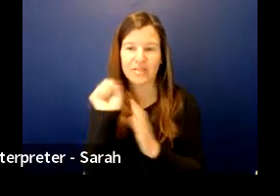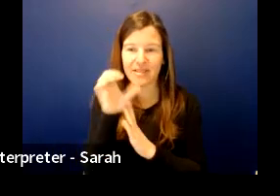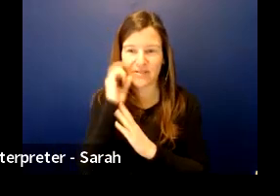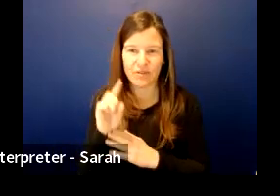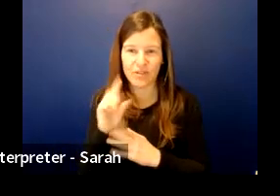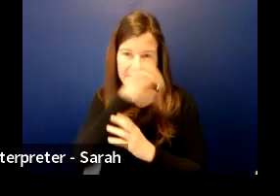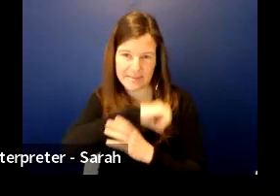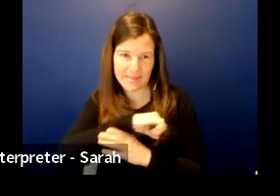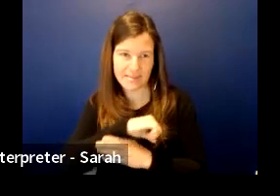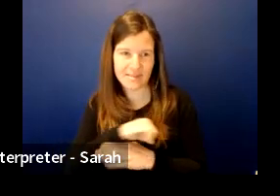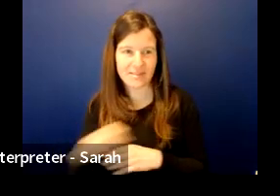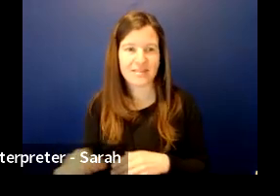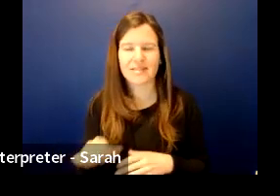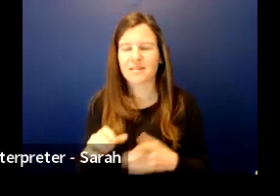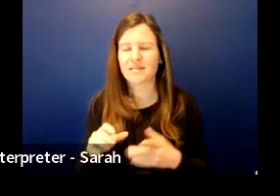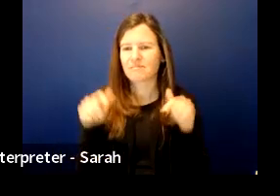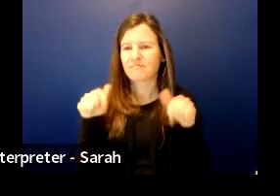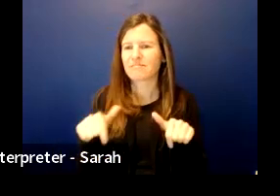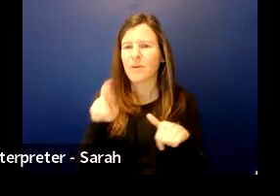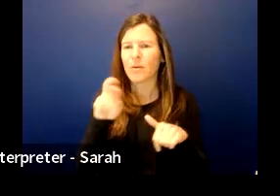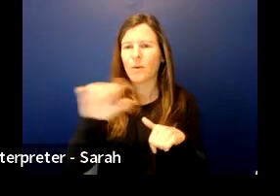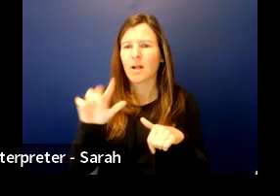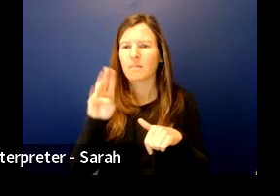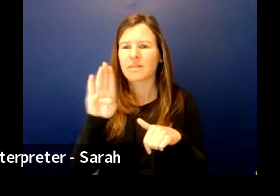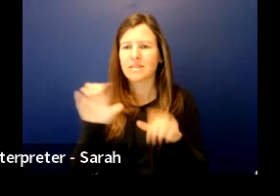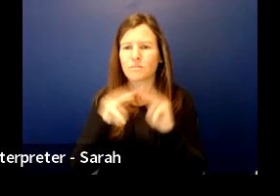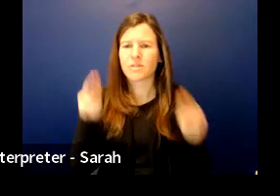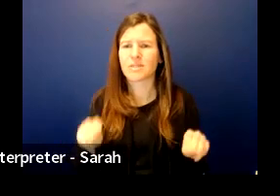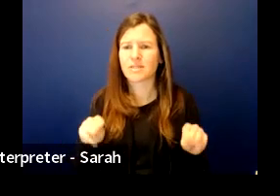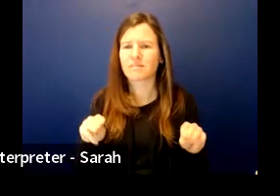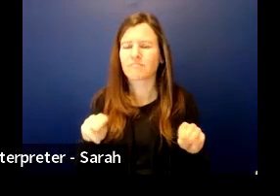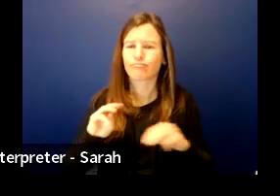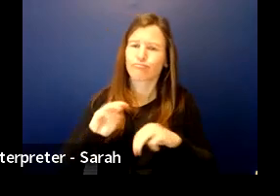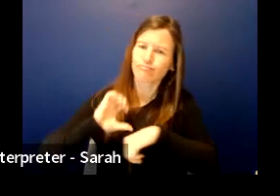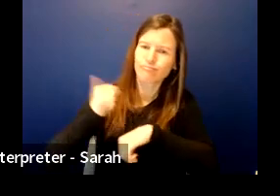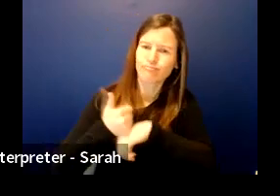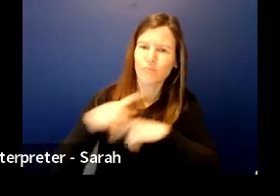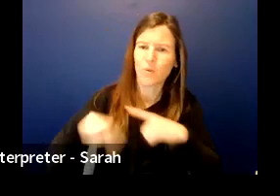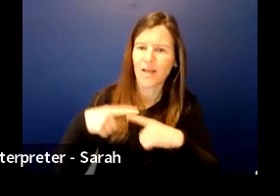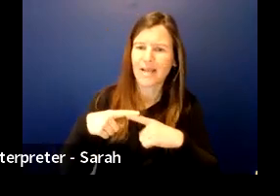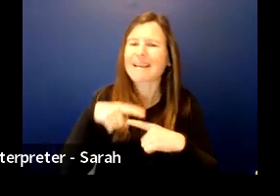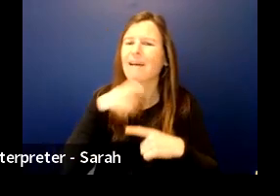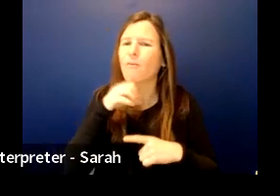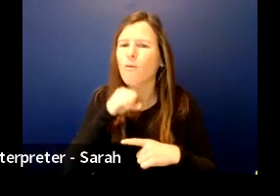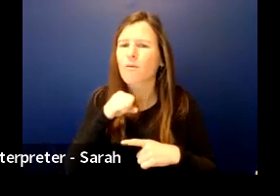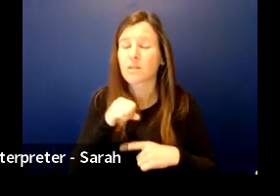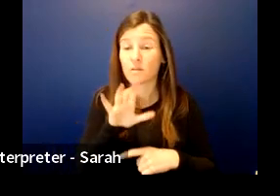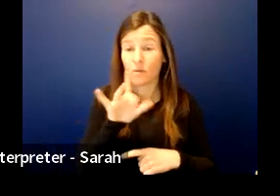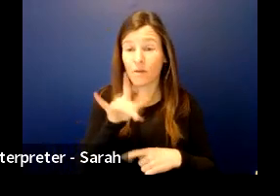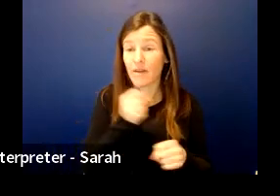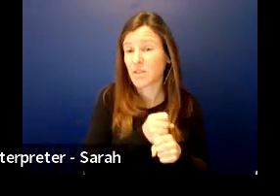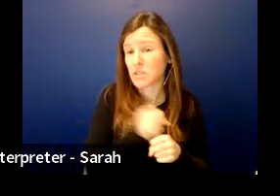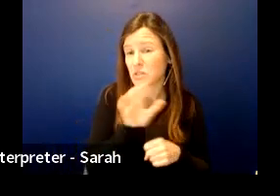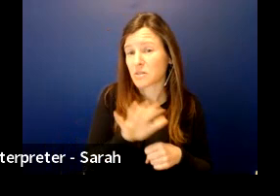how old is the Royal BC Museum? Is it about 25 years old?